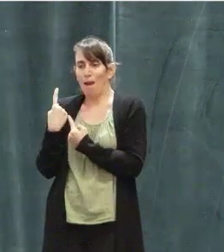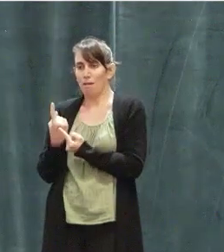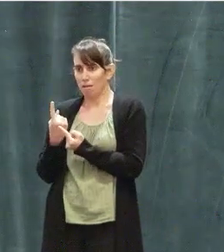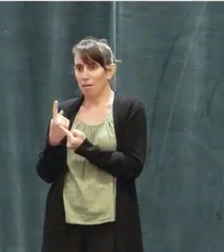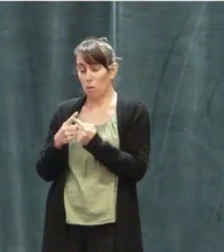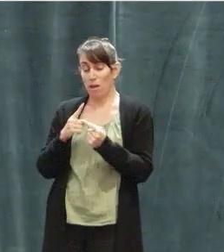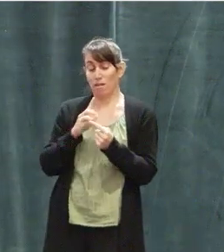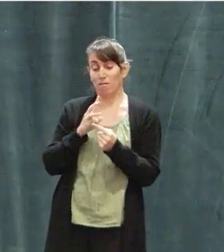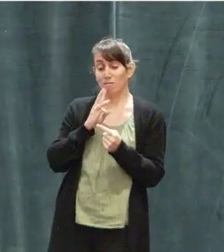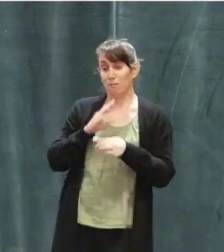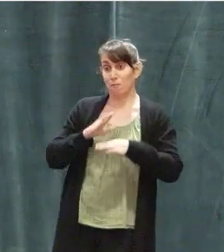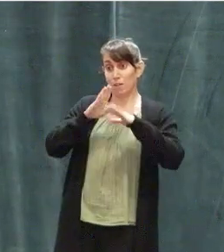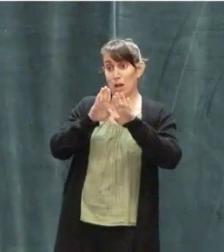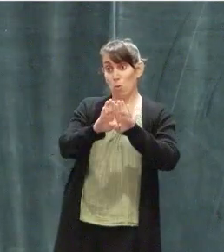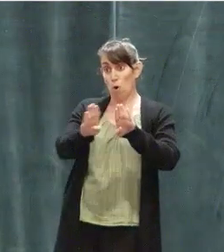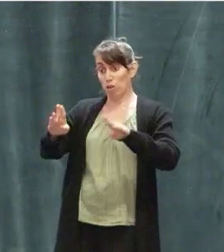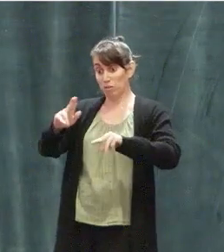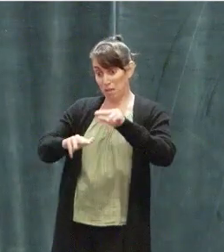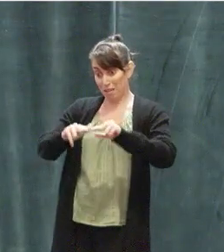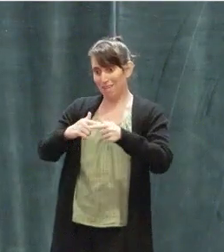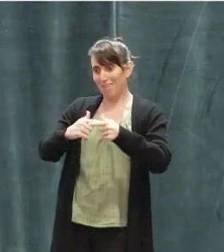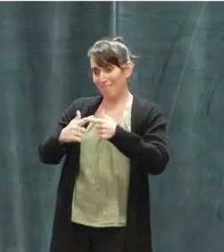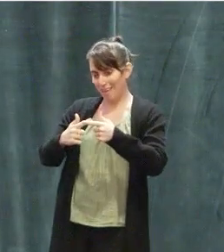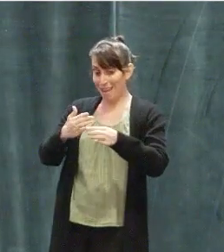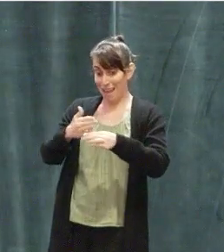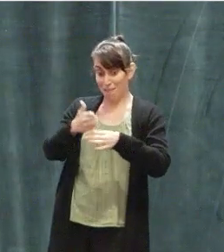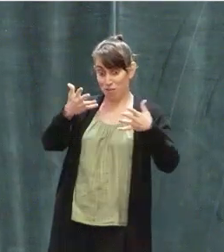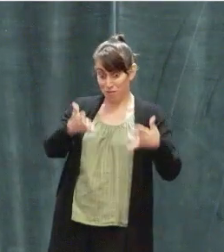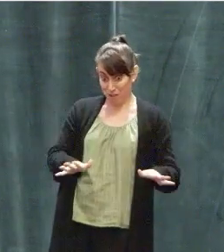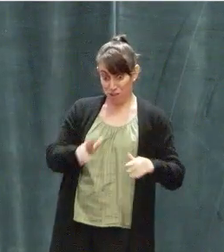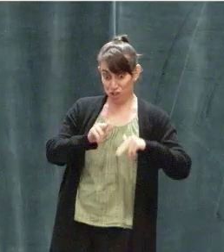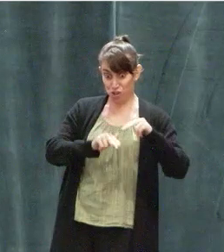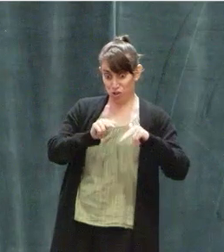wall is constructed. After which it will be